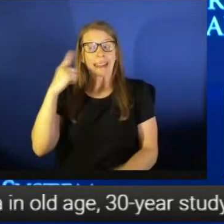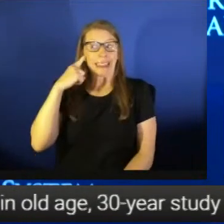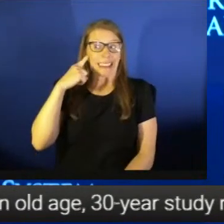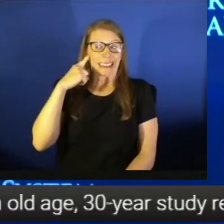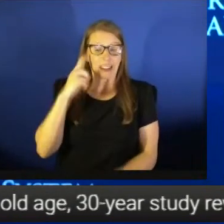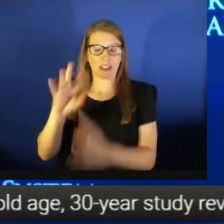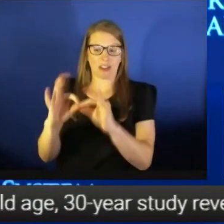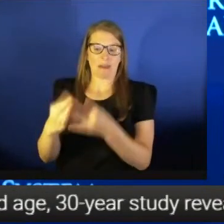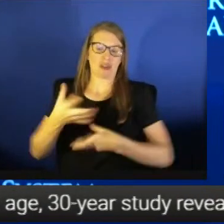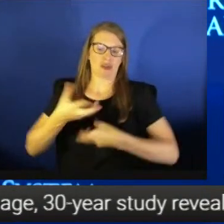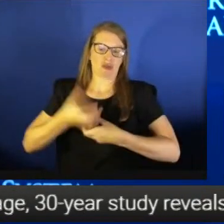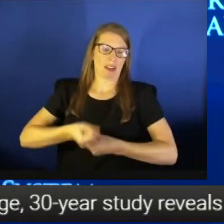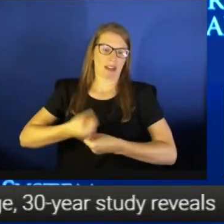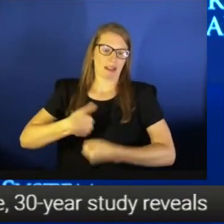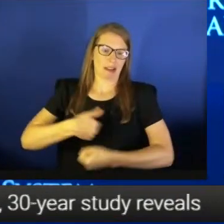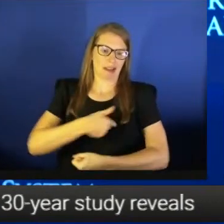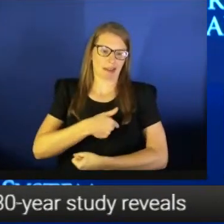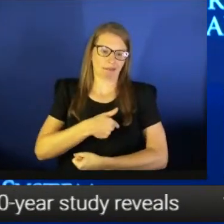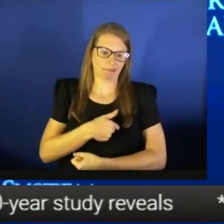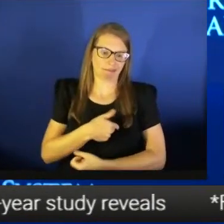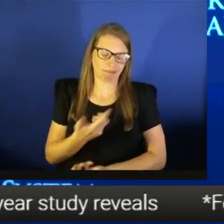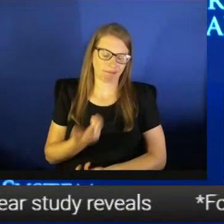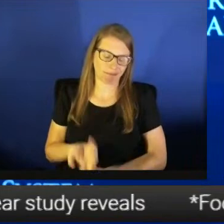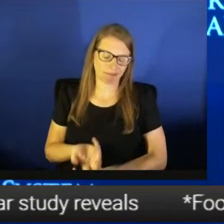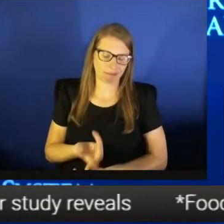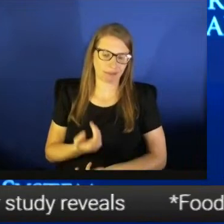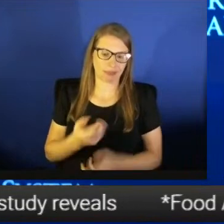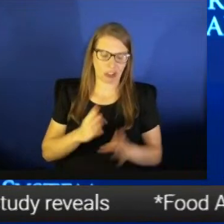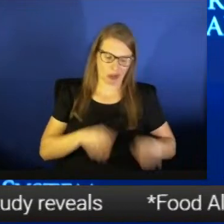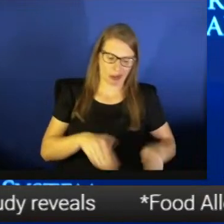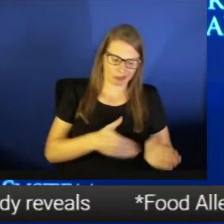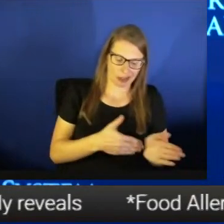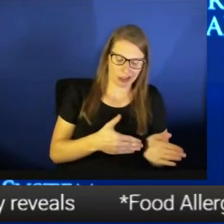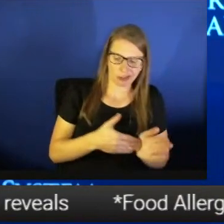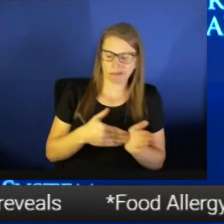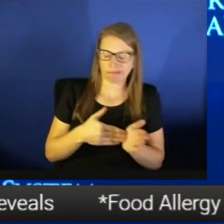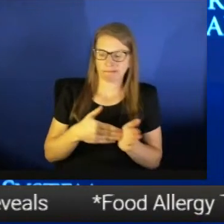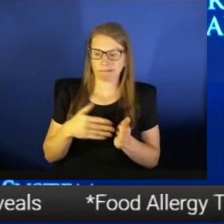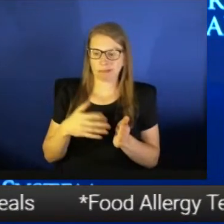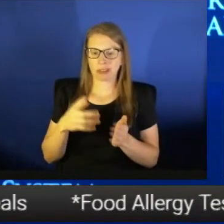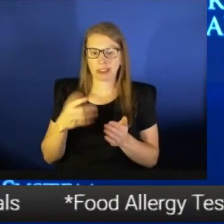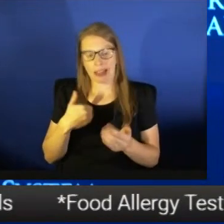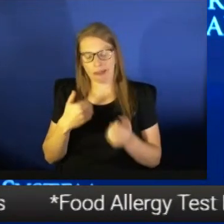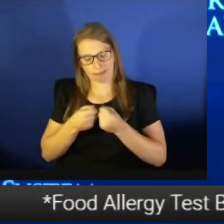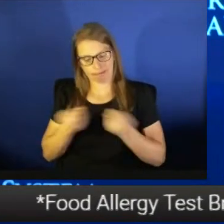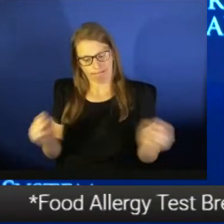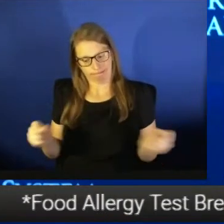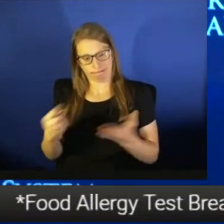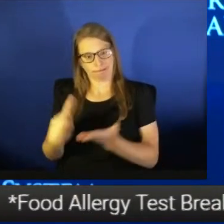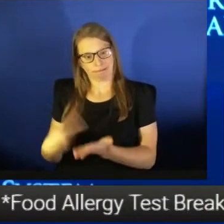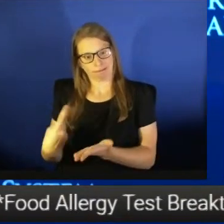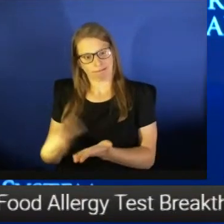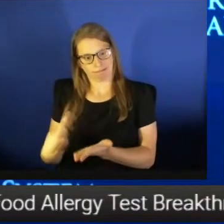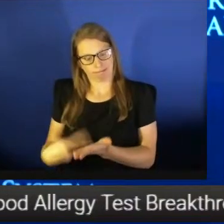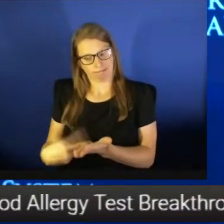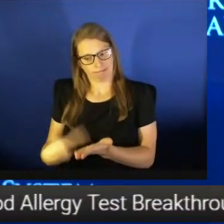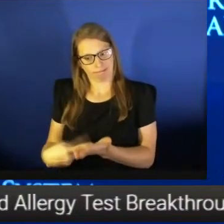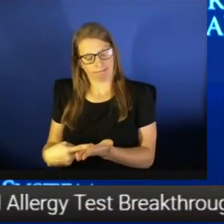us as pediatricians at least to kind of have a open conversation. And I think that's the thing. There's a lot